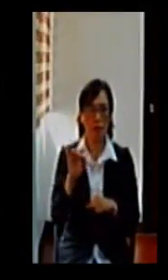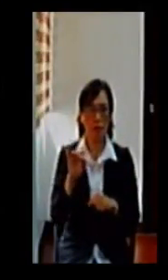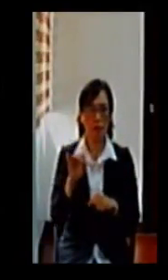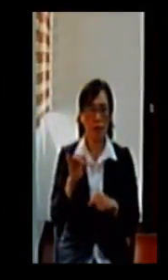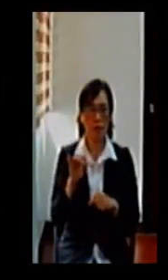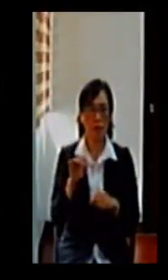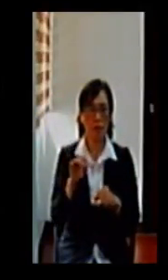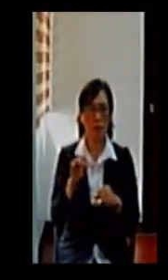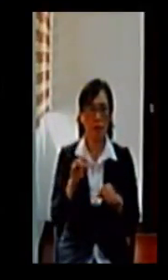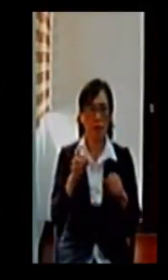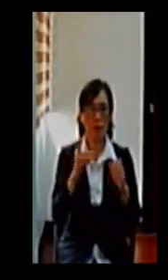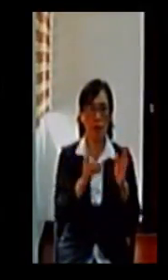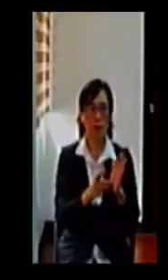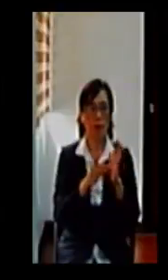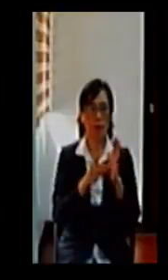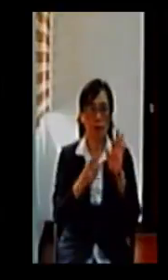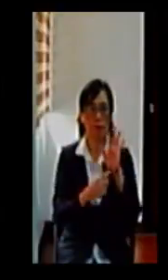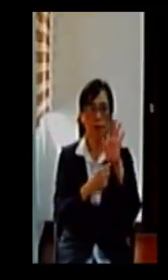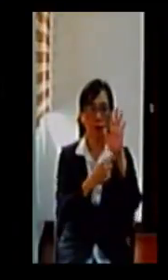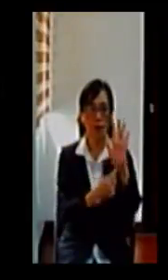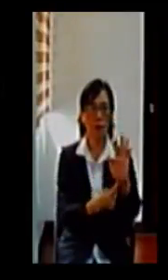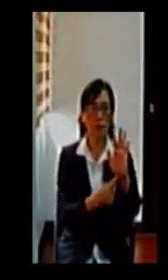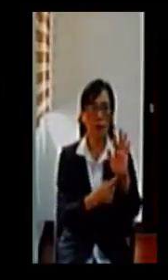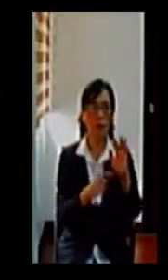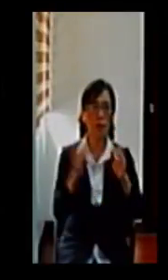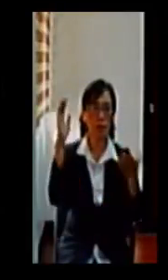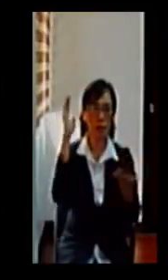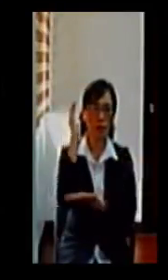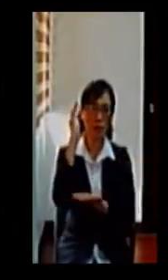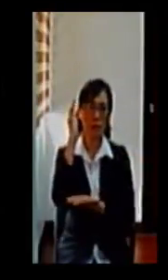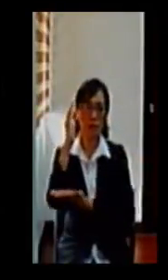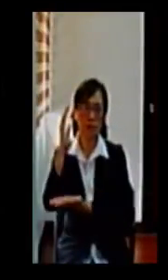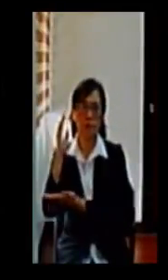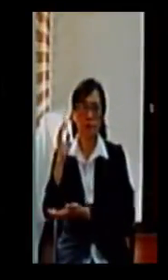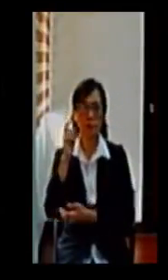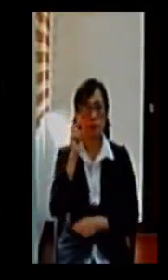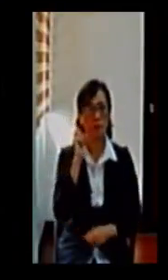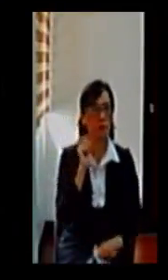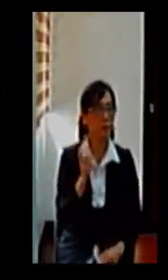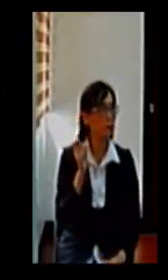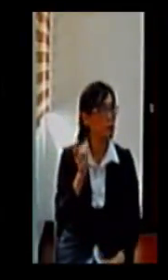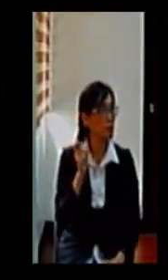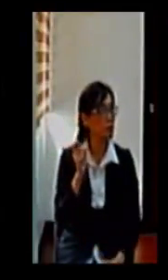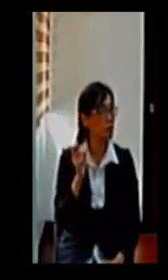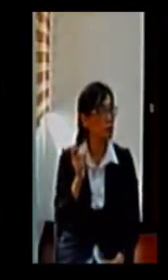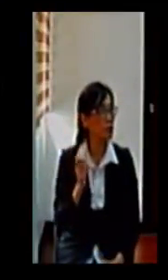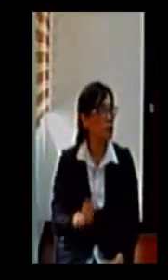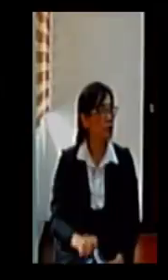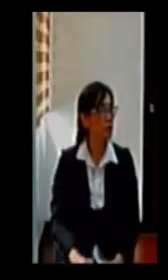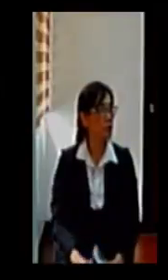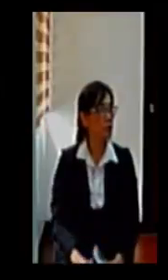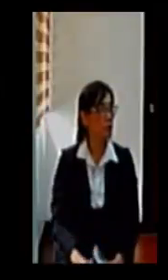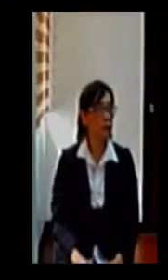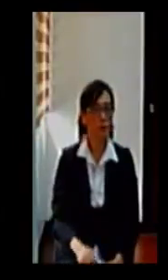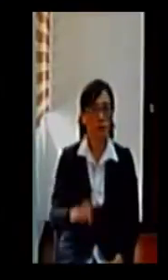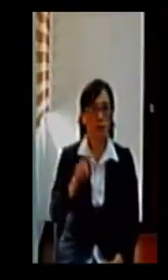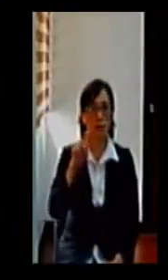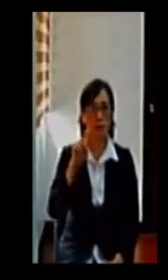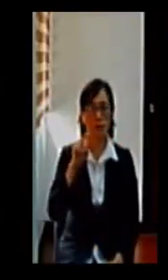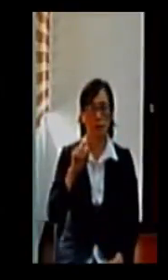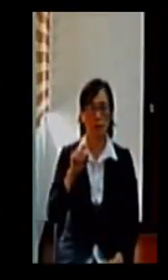data is showing that the deforestation rate in Leyte is, you know, to the tune of 2,000